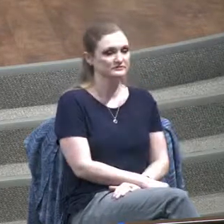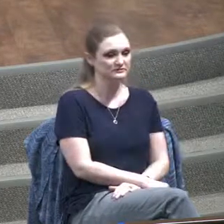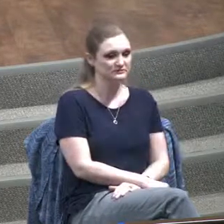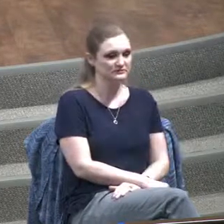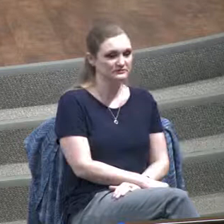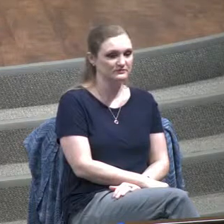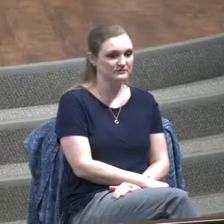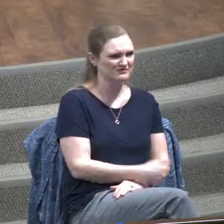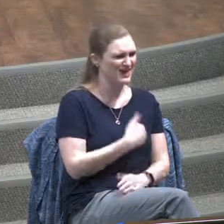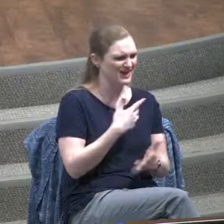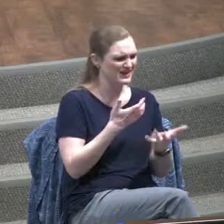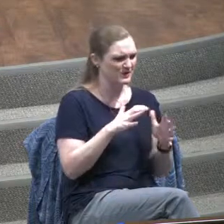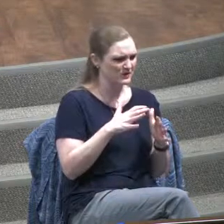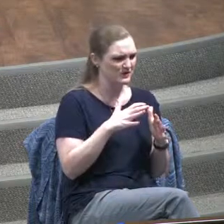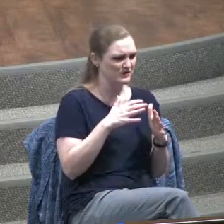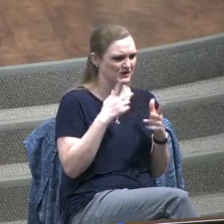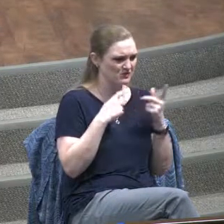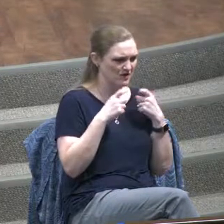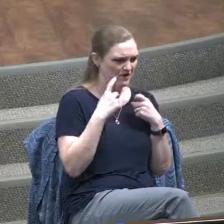Put it in one of the cracks.